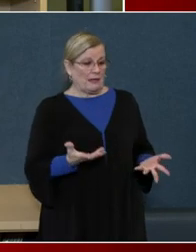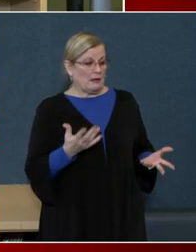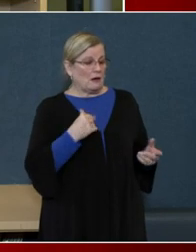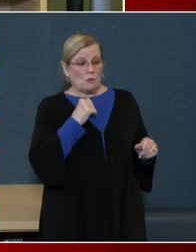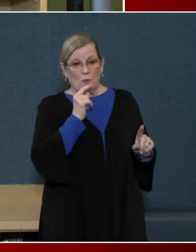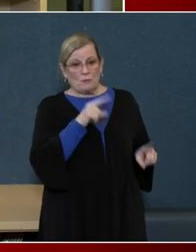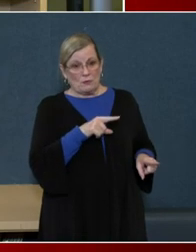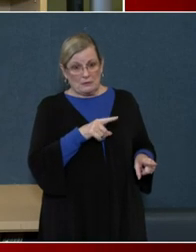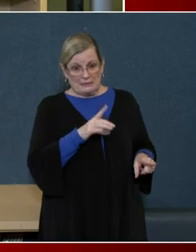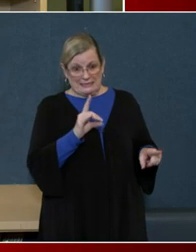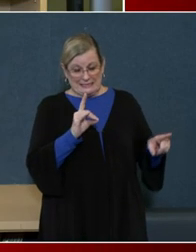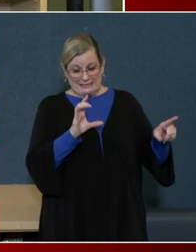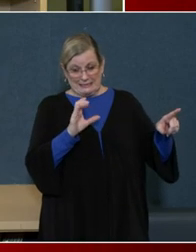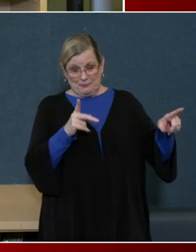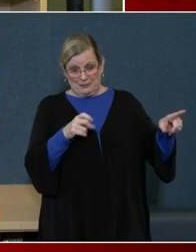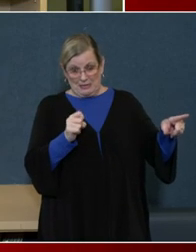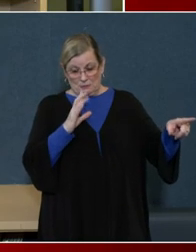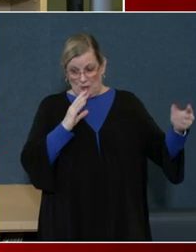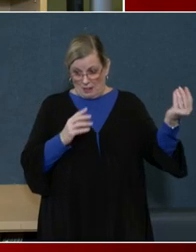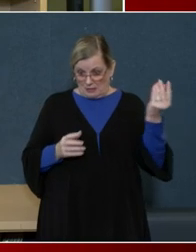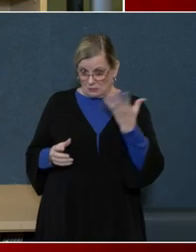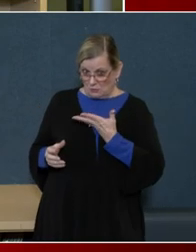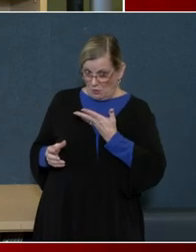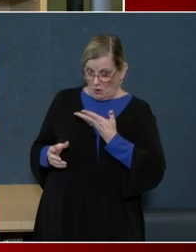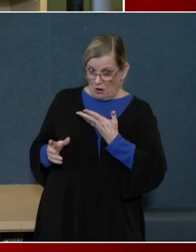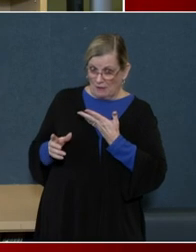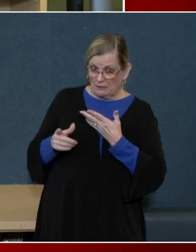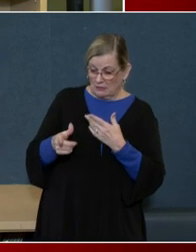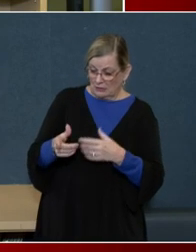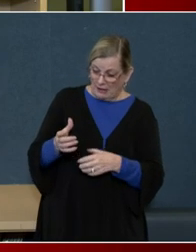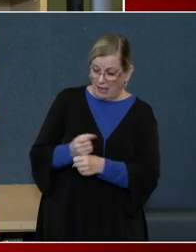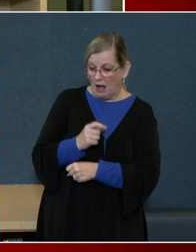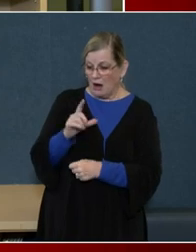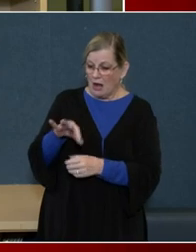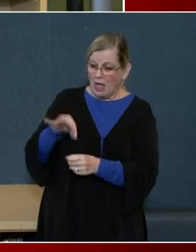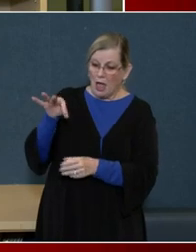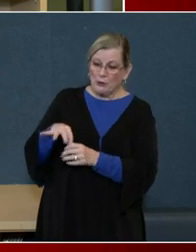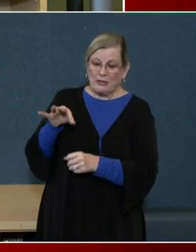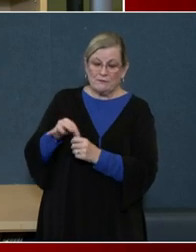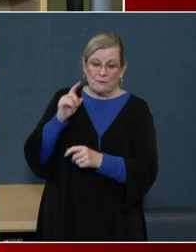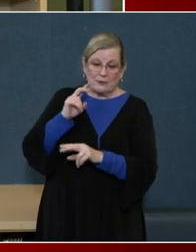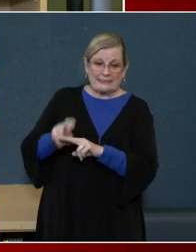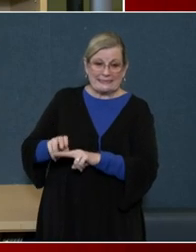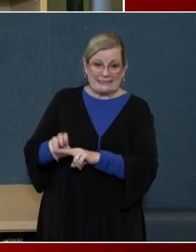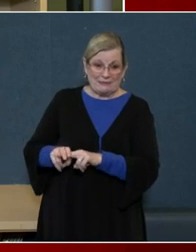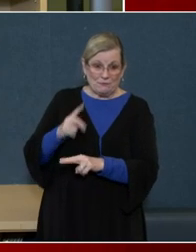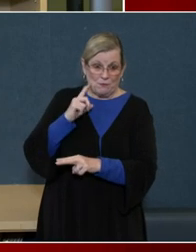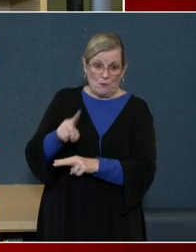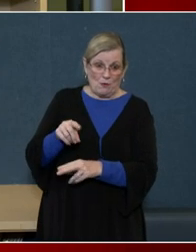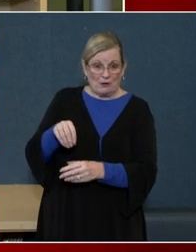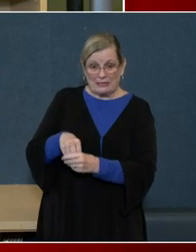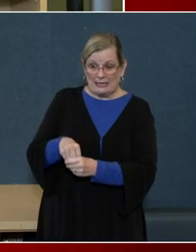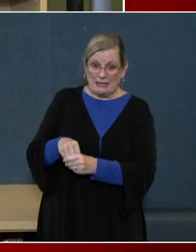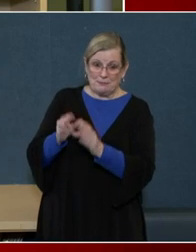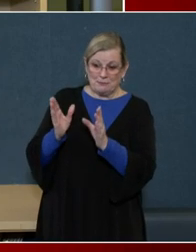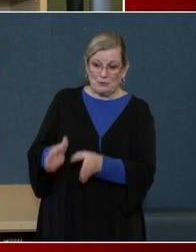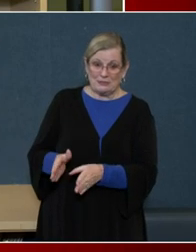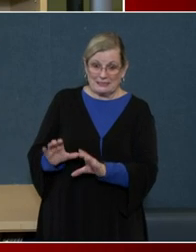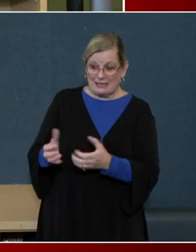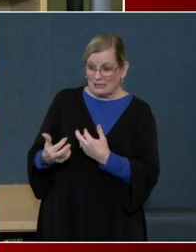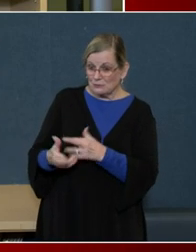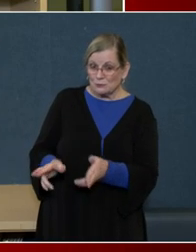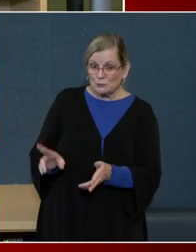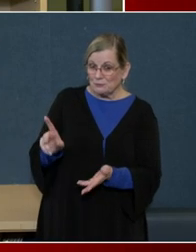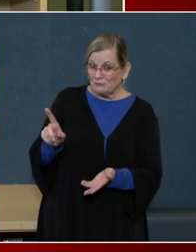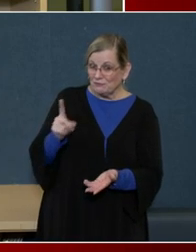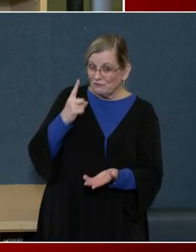hey, you won the lottery or you were chosen for in-person classroom or you were chosen